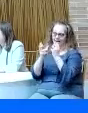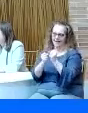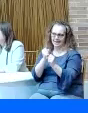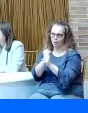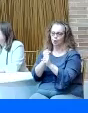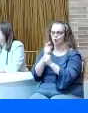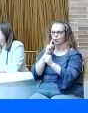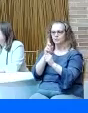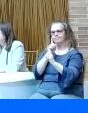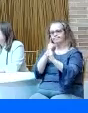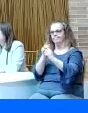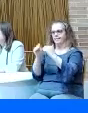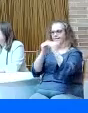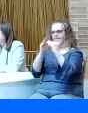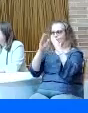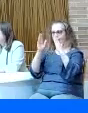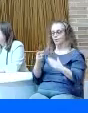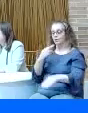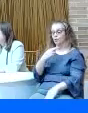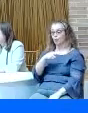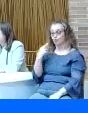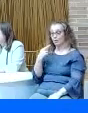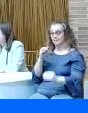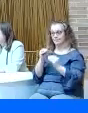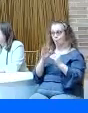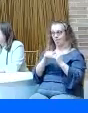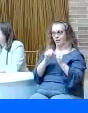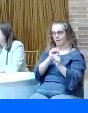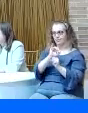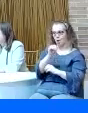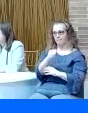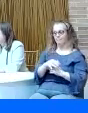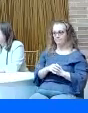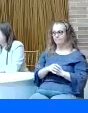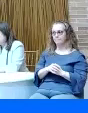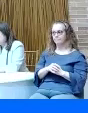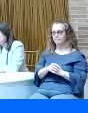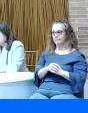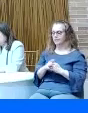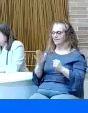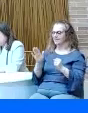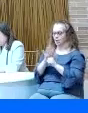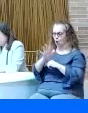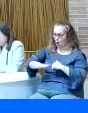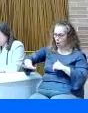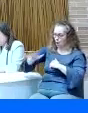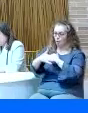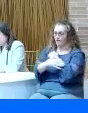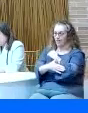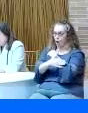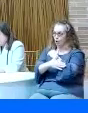more diligently within the community which we came from which was denied opportunities of property